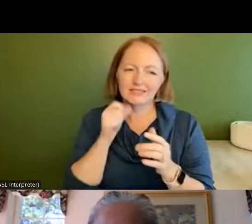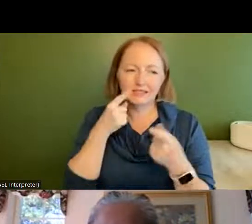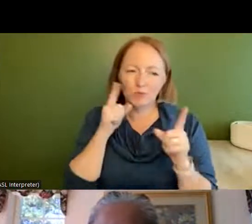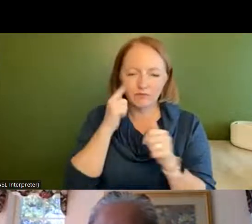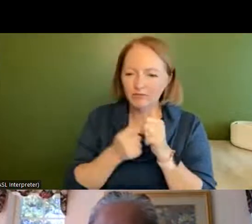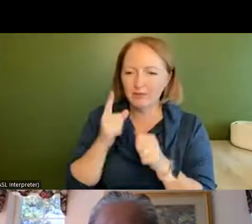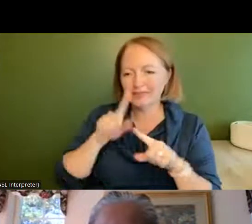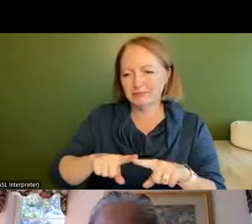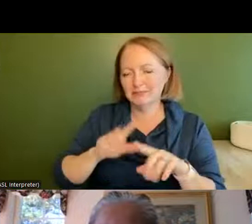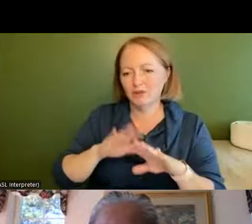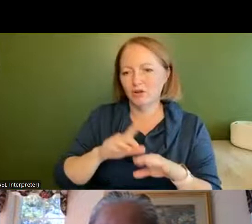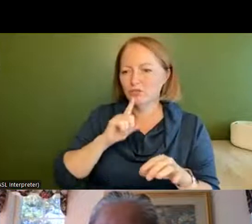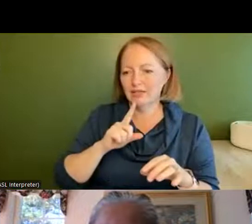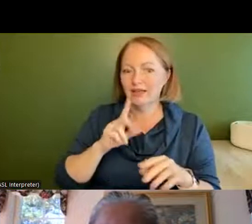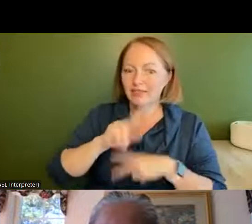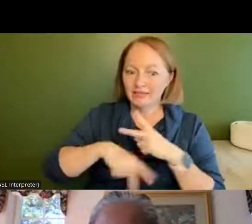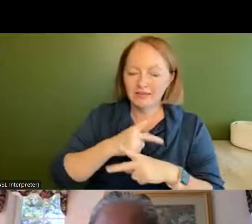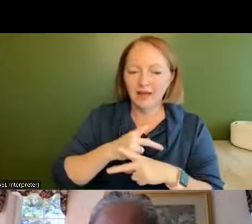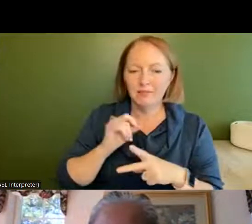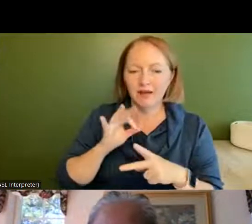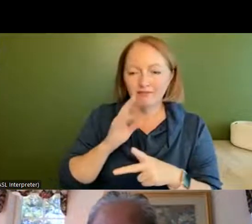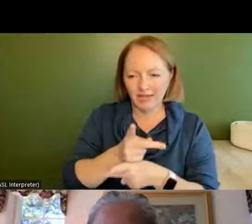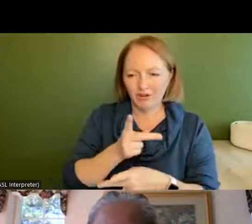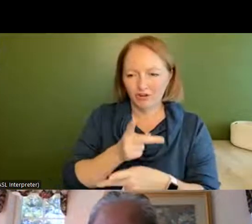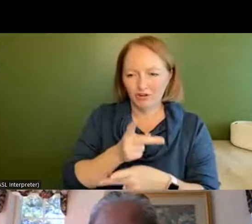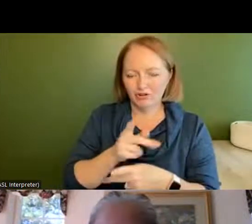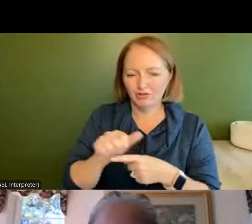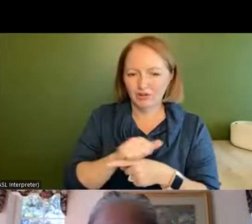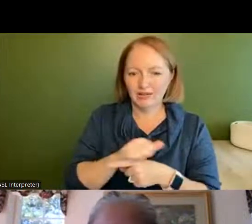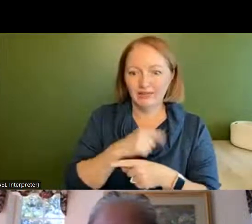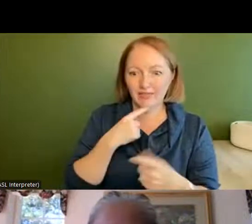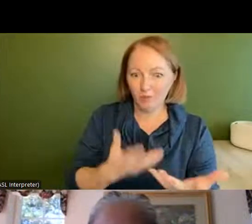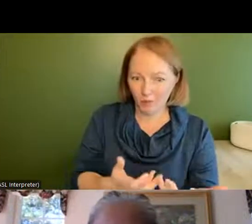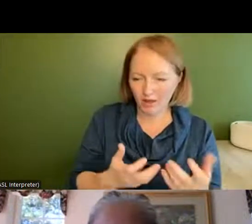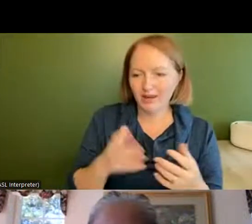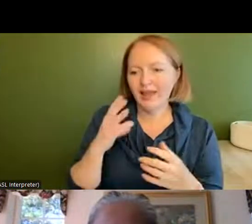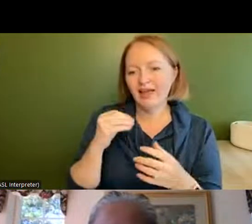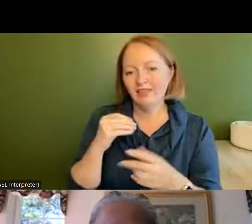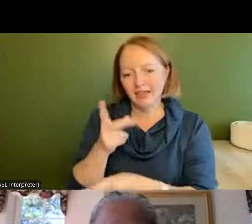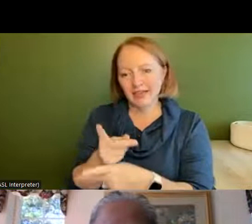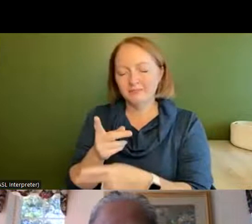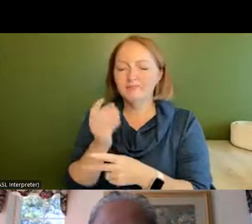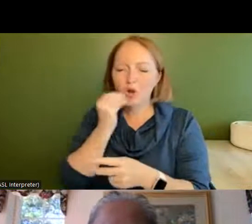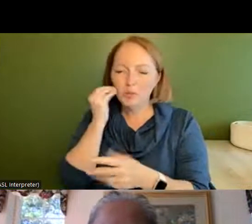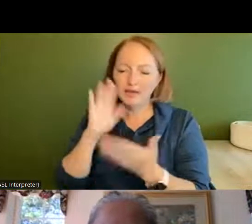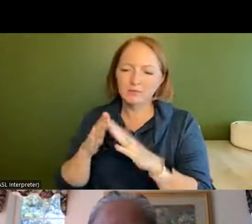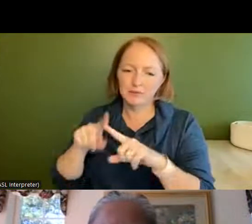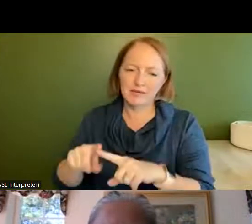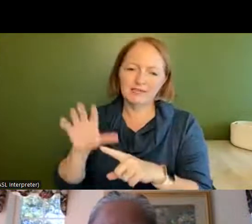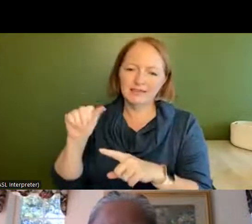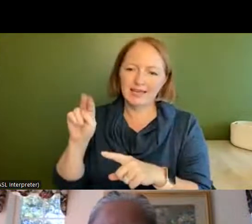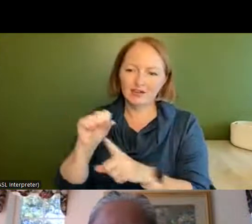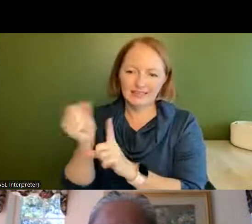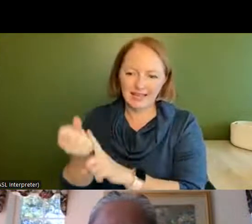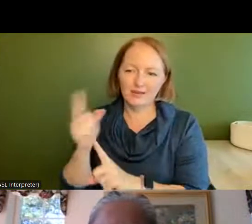It depends on really the type of care training that they would like to receive, and the home and community-based care setting